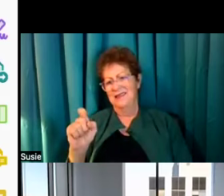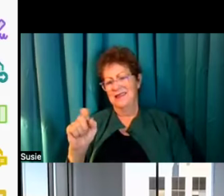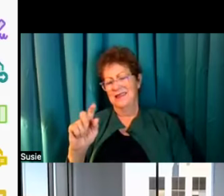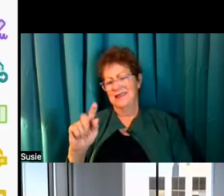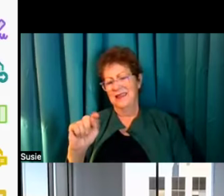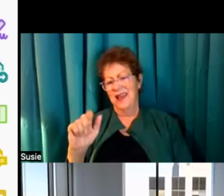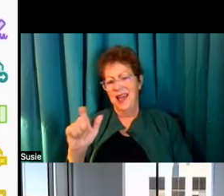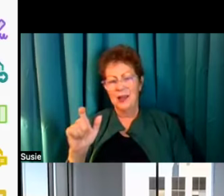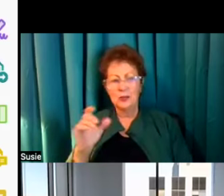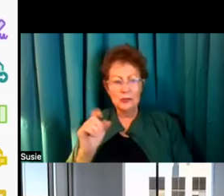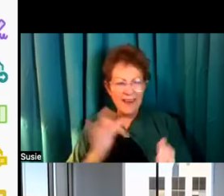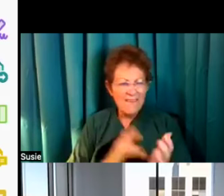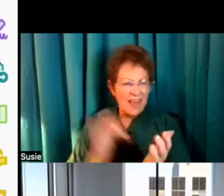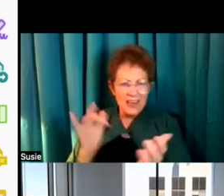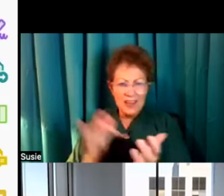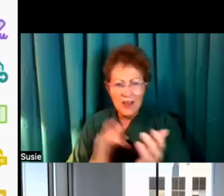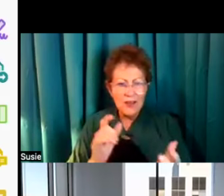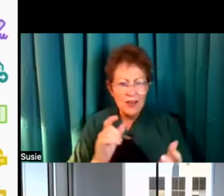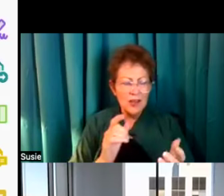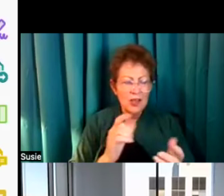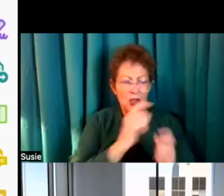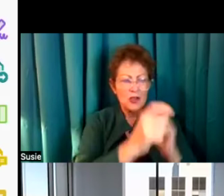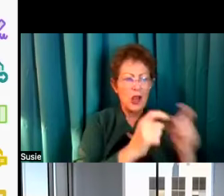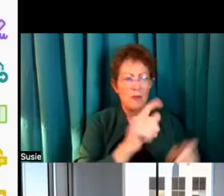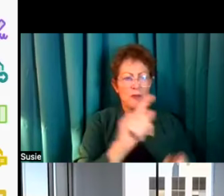taking advantage of the charitable tax code.